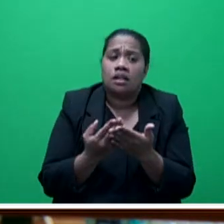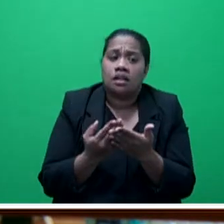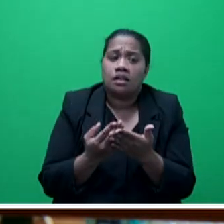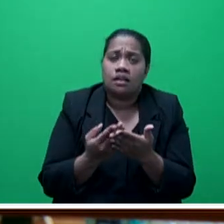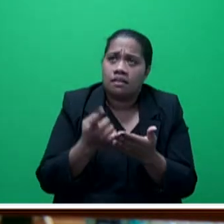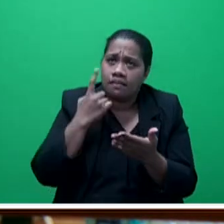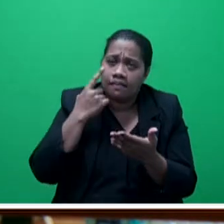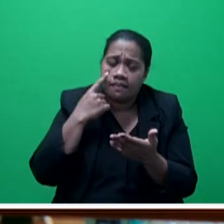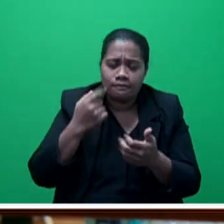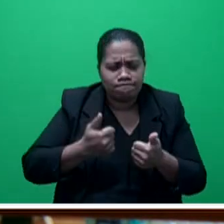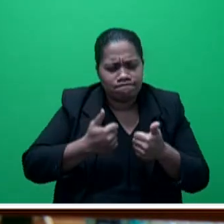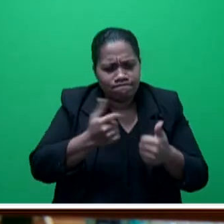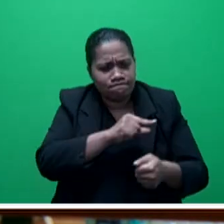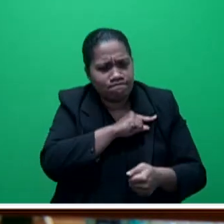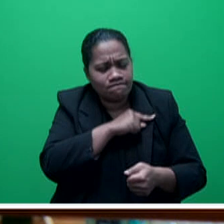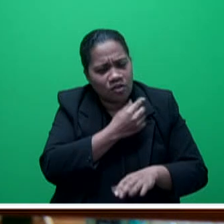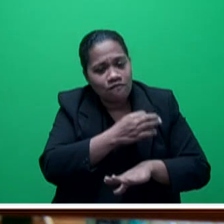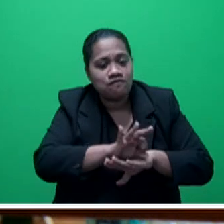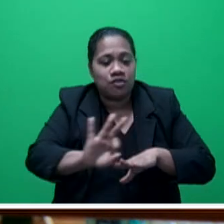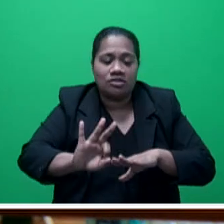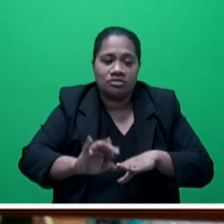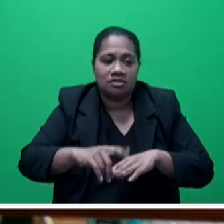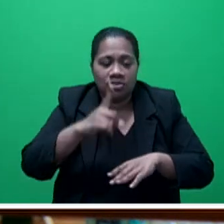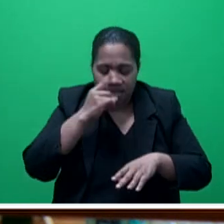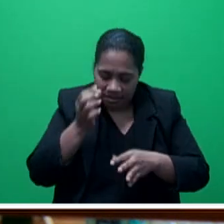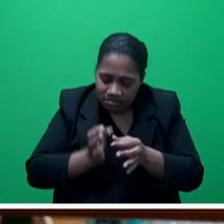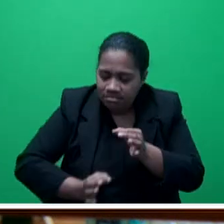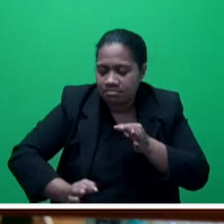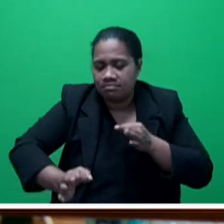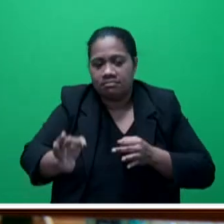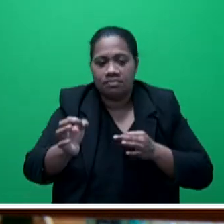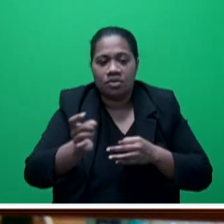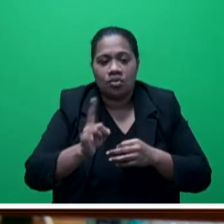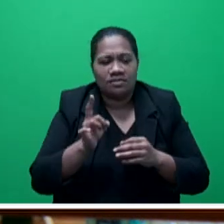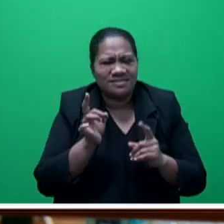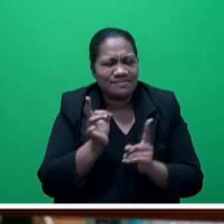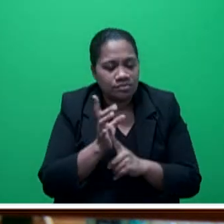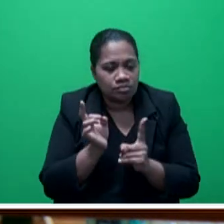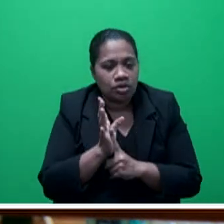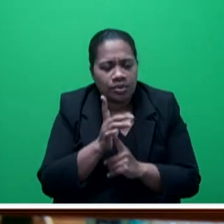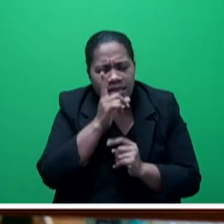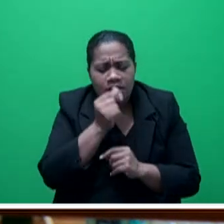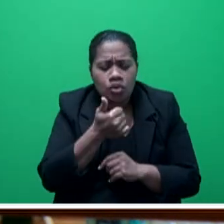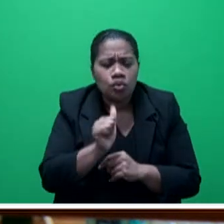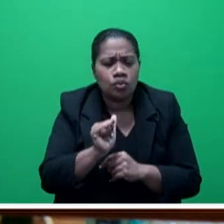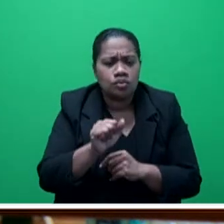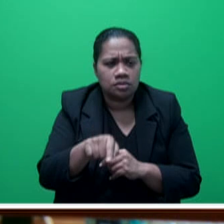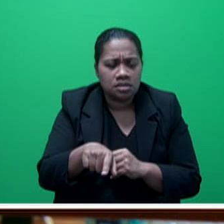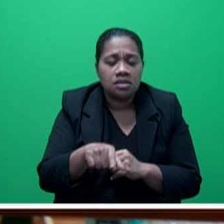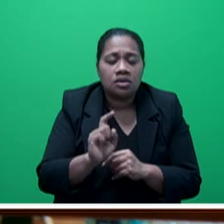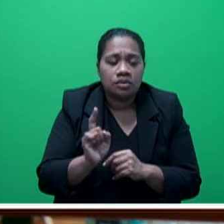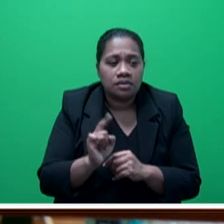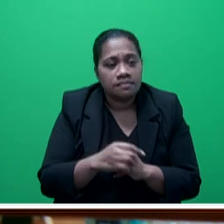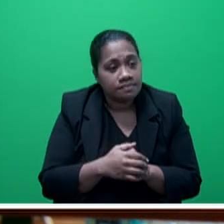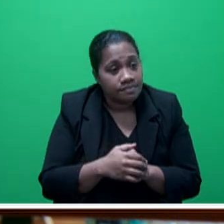quality, fresh local produce can substitute what was previously imported. We can use this time and temporary downturn in